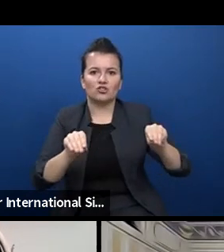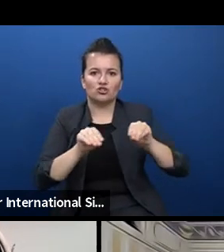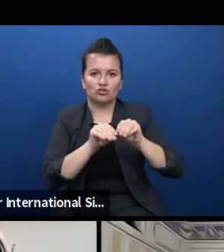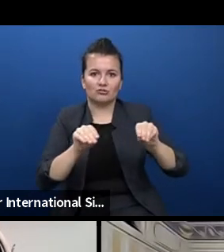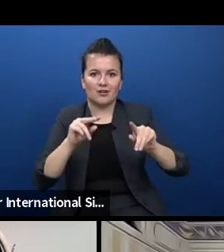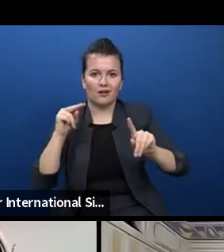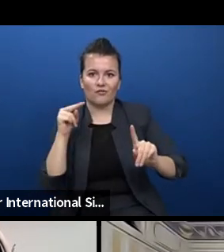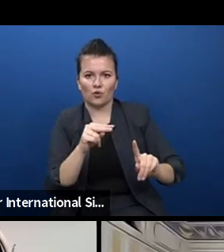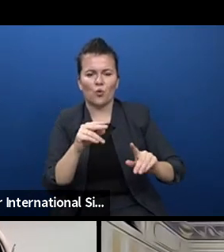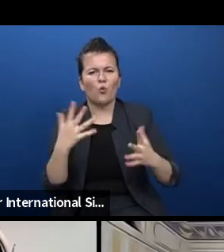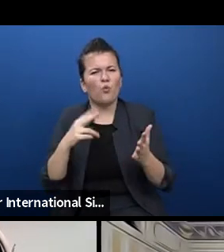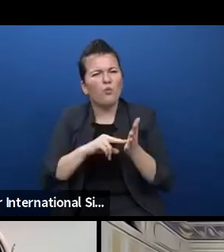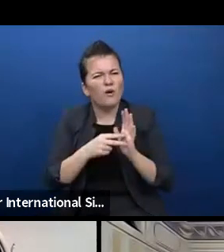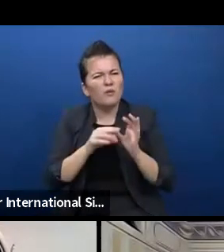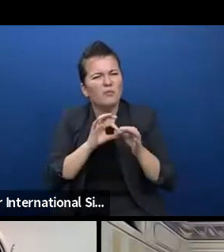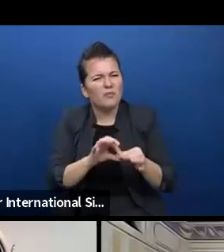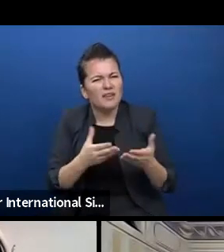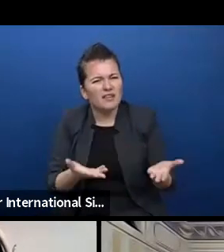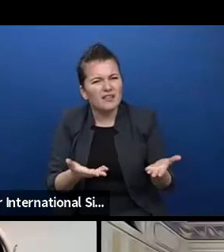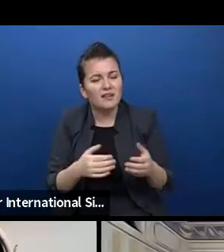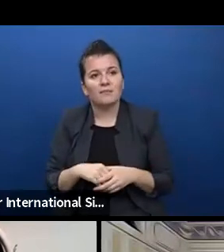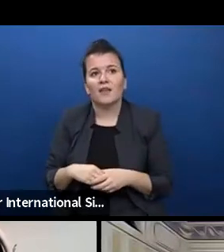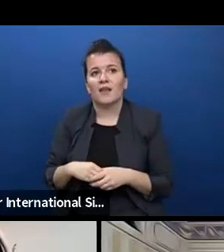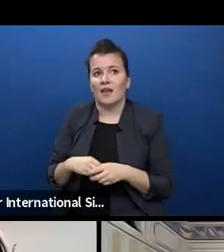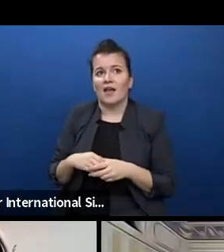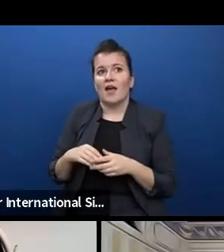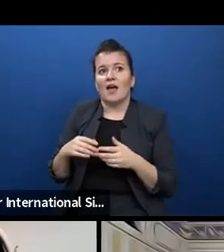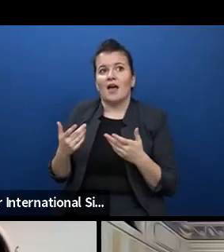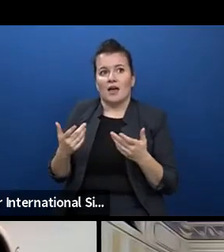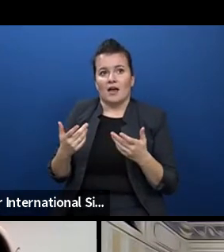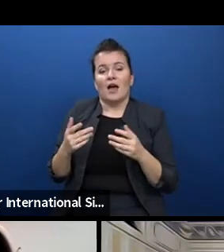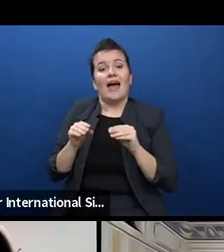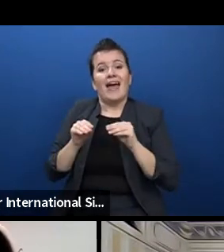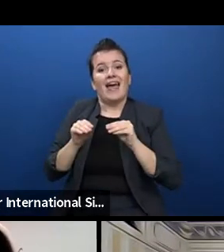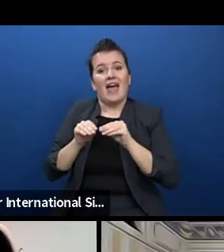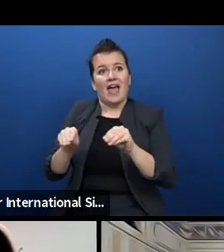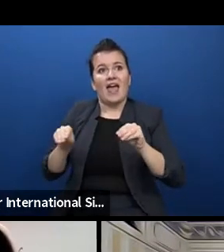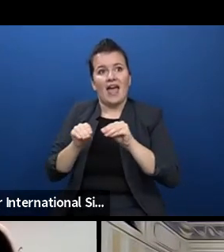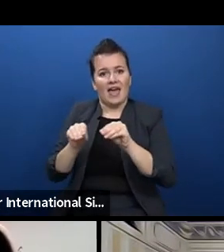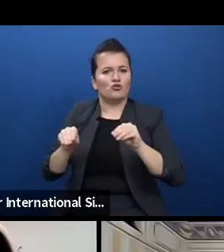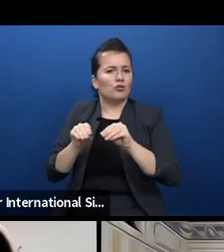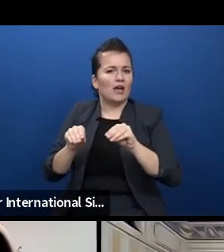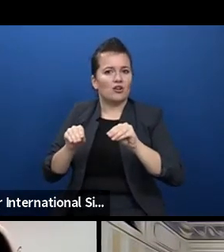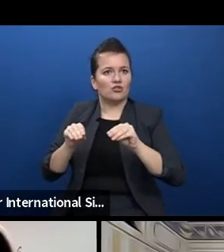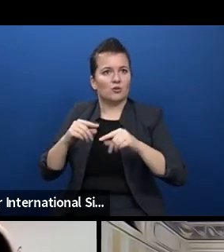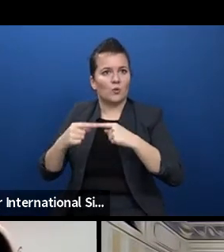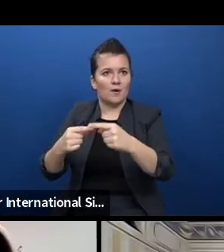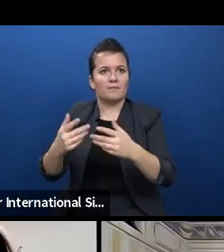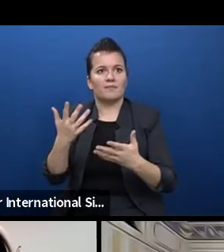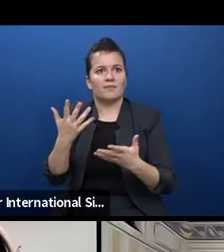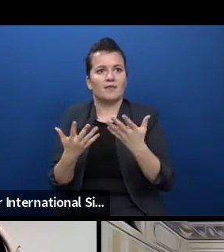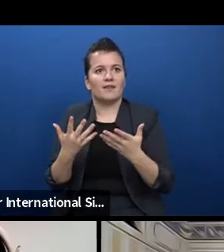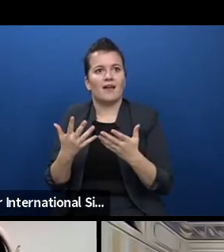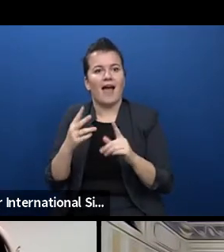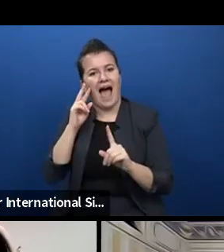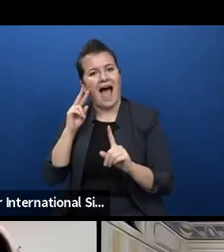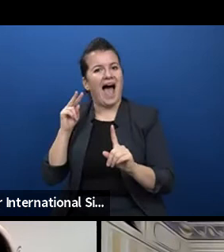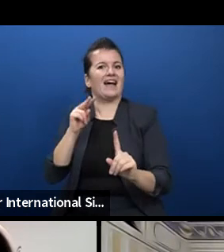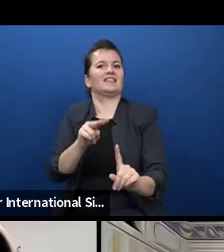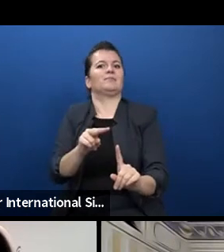I think if I refer to the terms of references of the study is educational pathways. So apologies if I used aspects as a